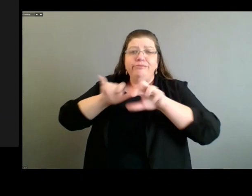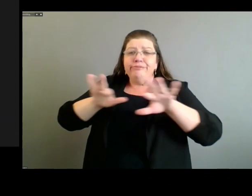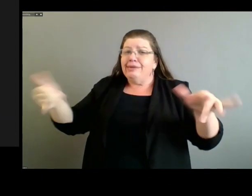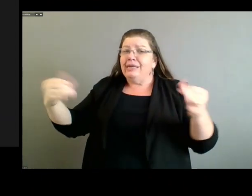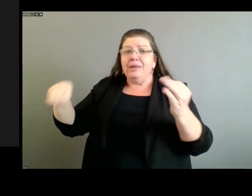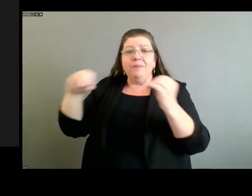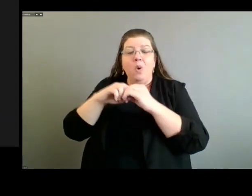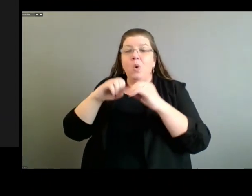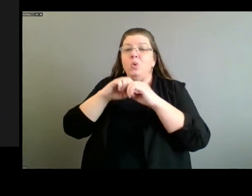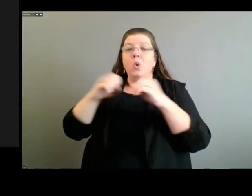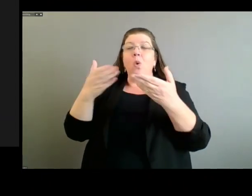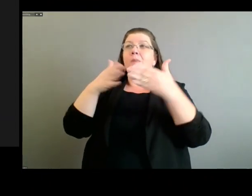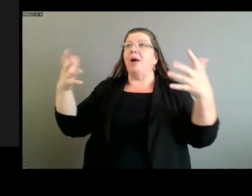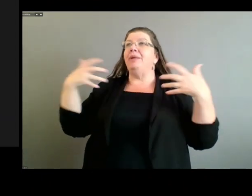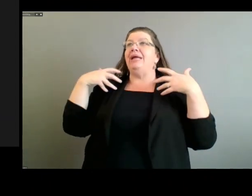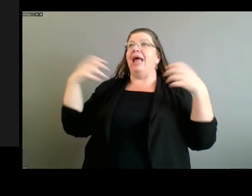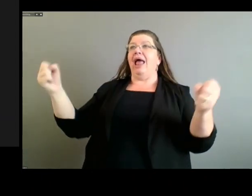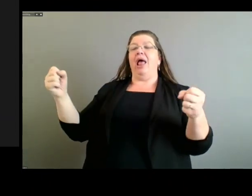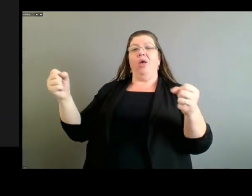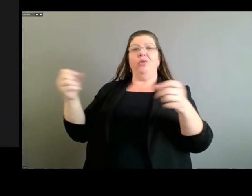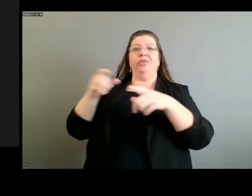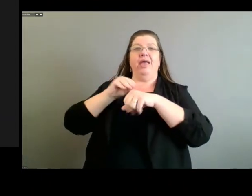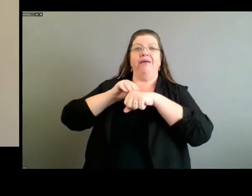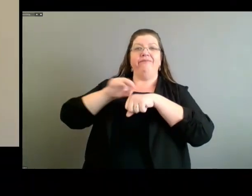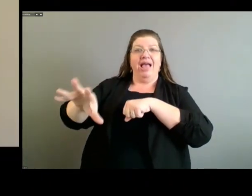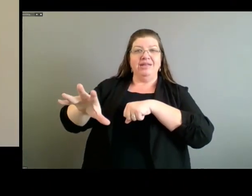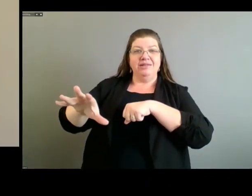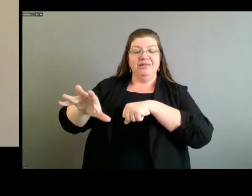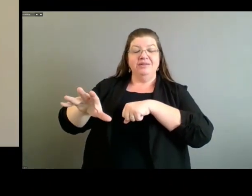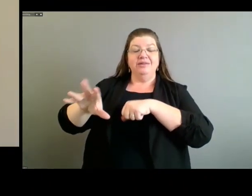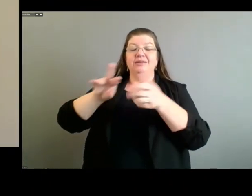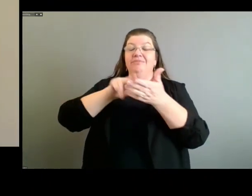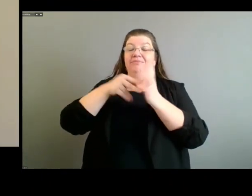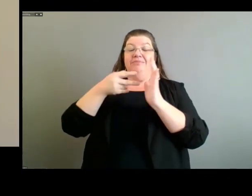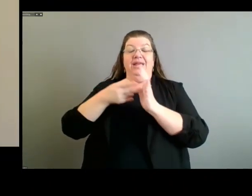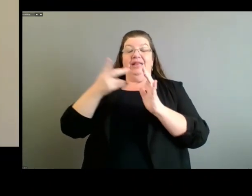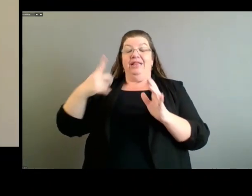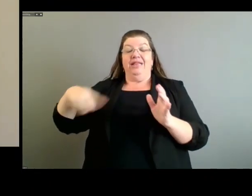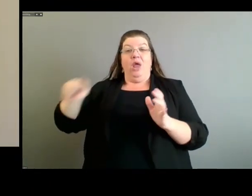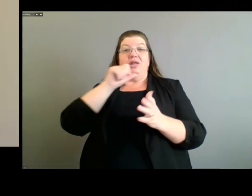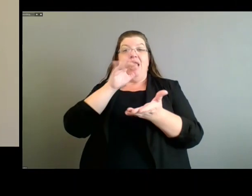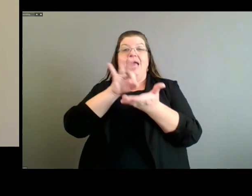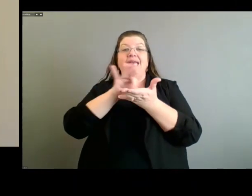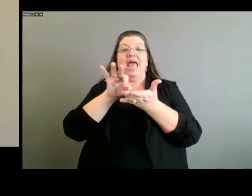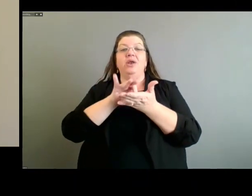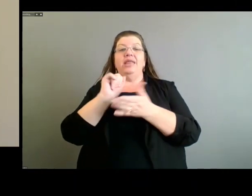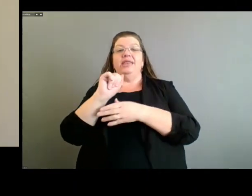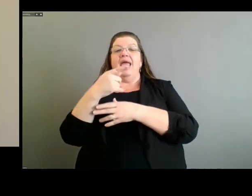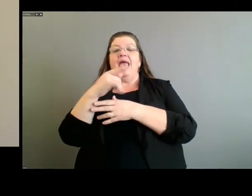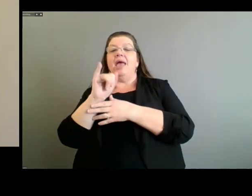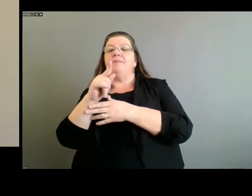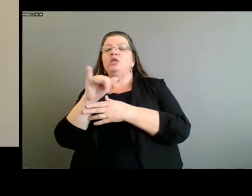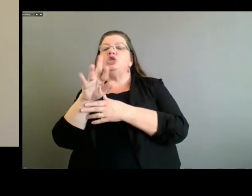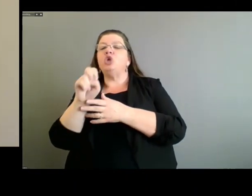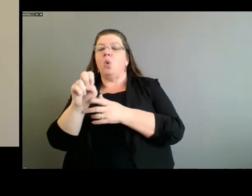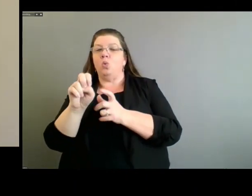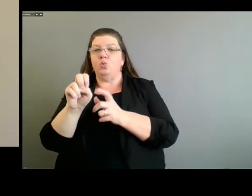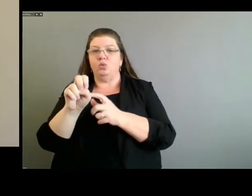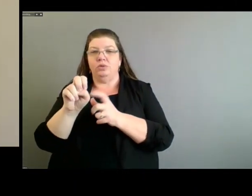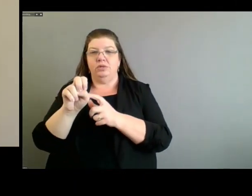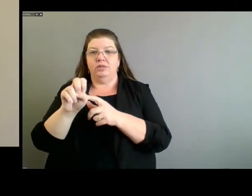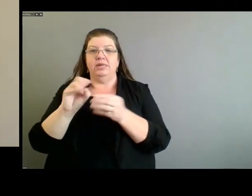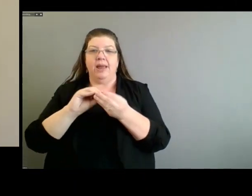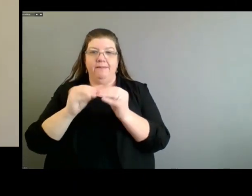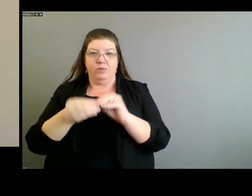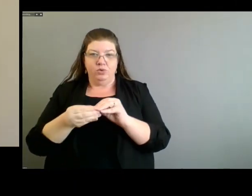health ramifications any longer, they are actually not counted in the episode date numbers.